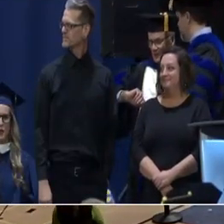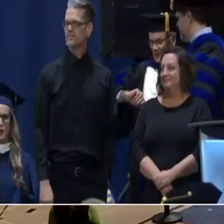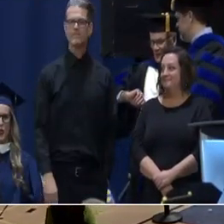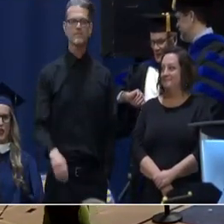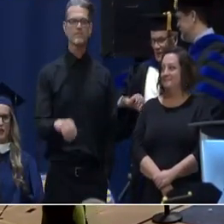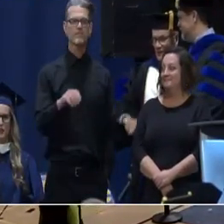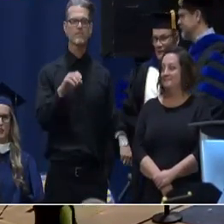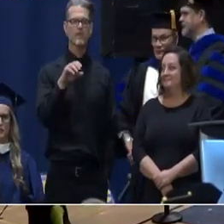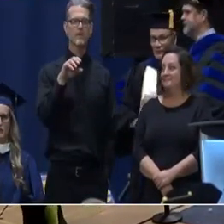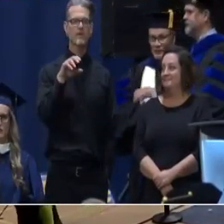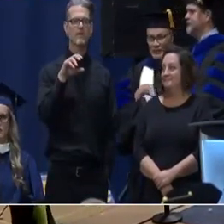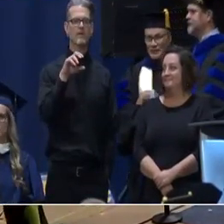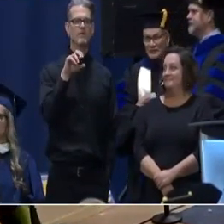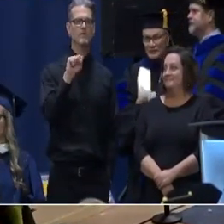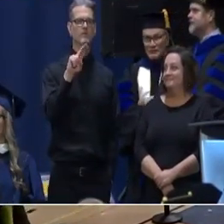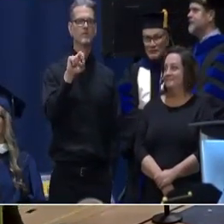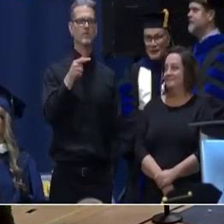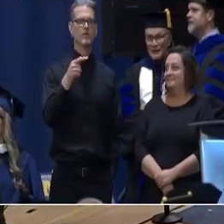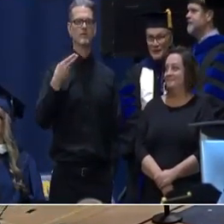Sun Yu.